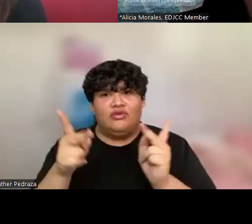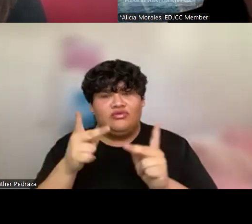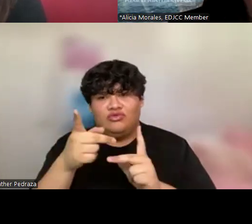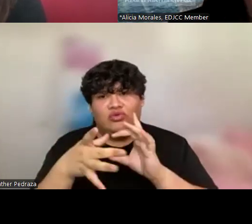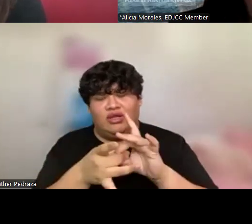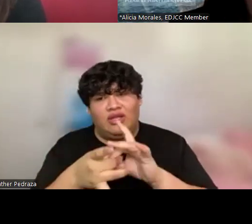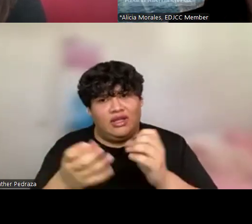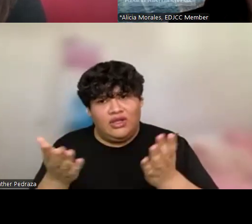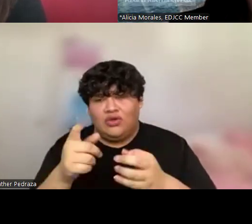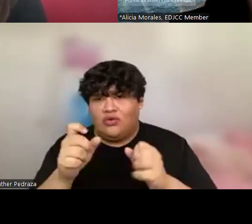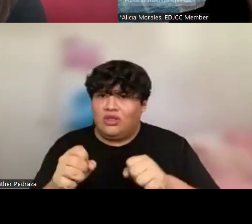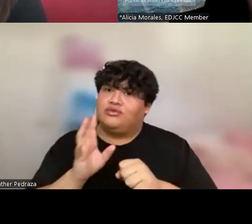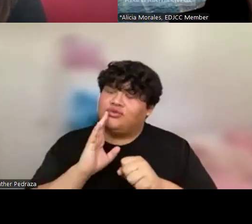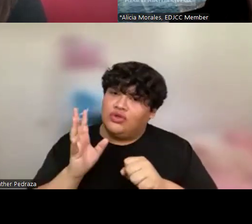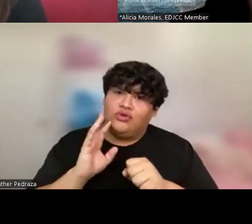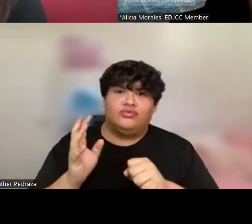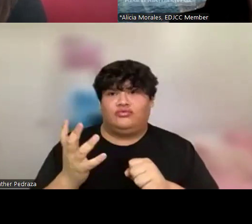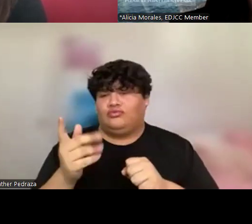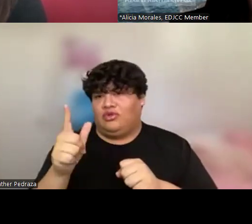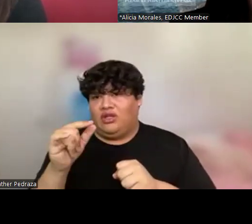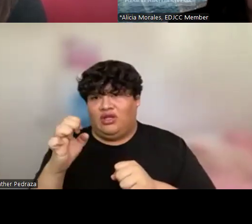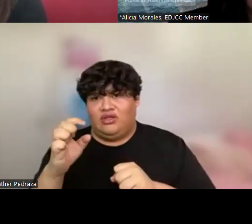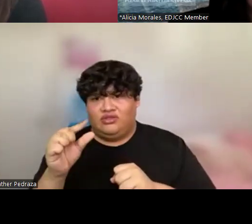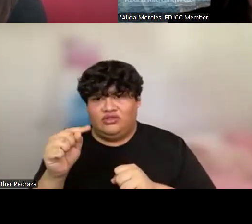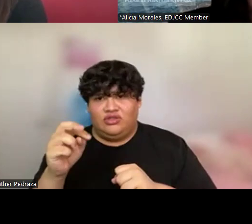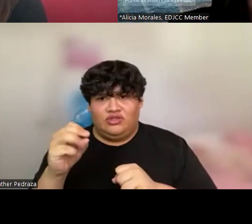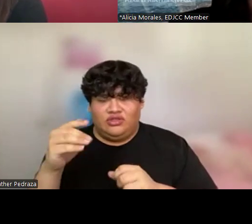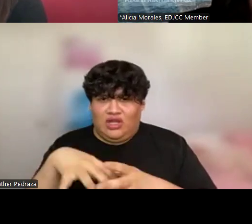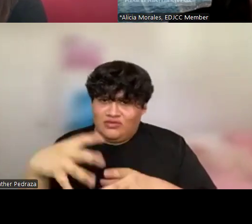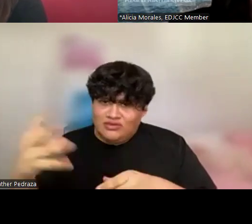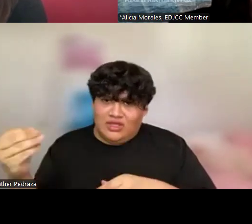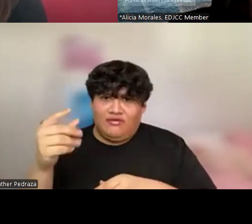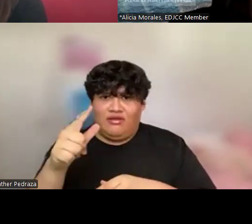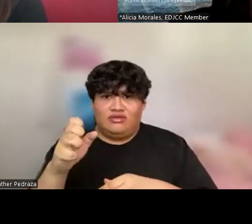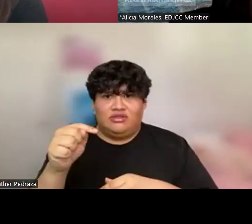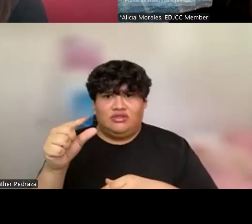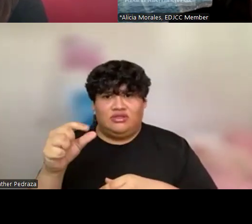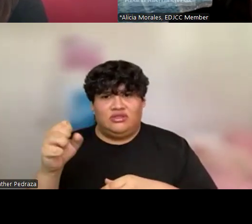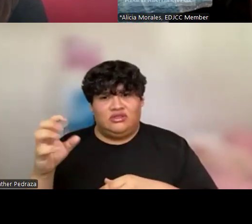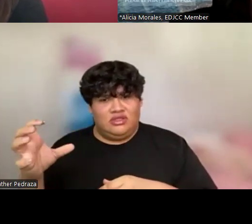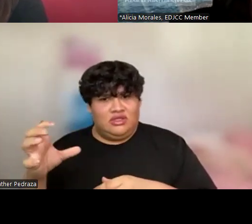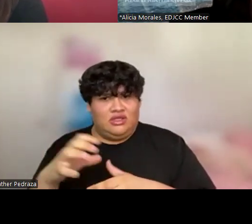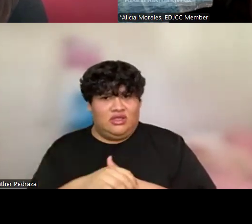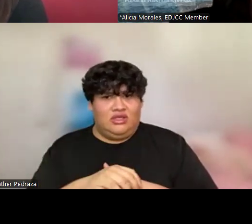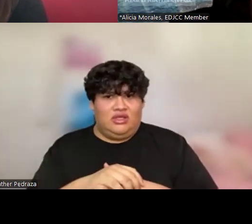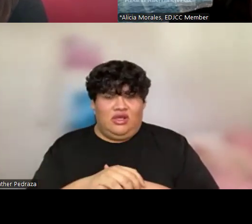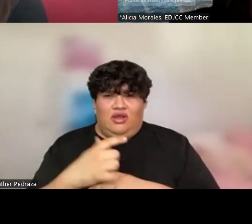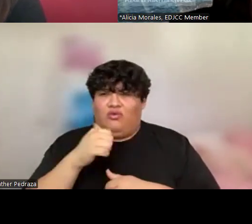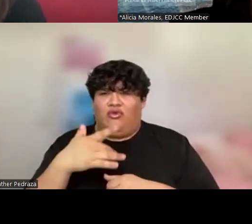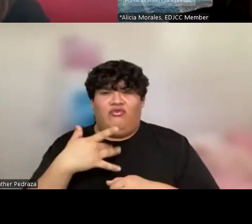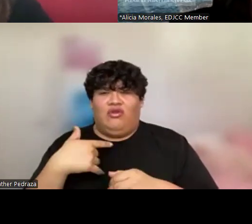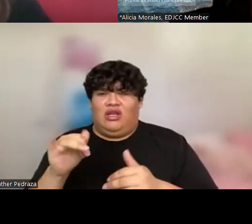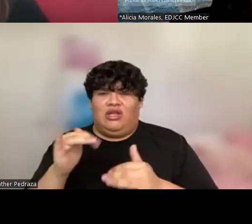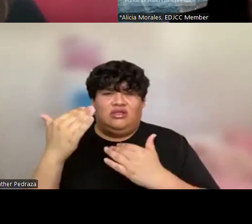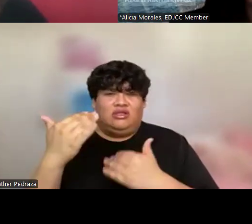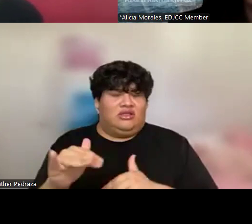with here, you can talk about, legislation outside of the EDJCC. So I wouldn't feel that like this is like a limiting